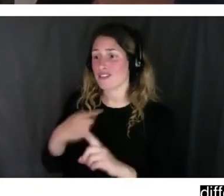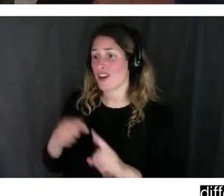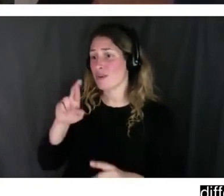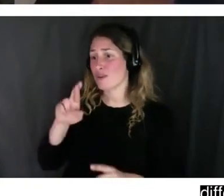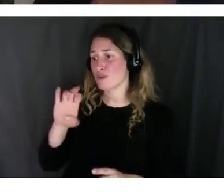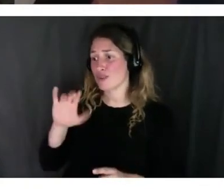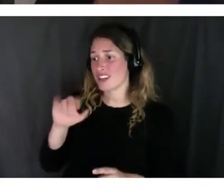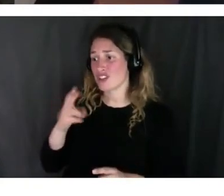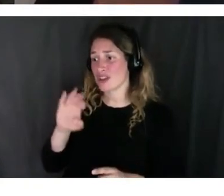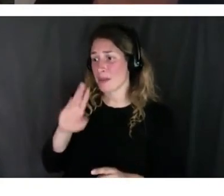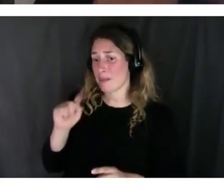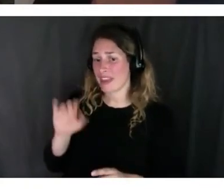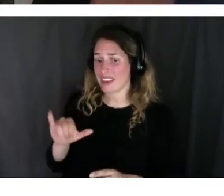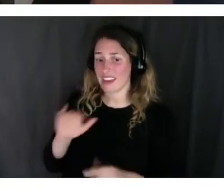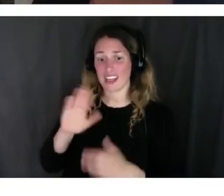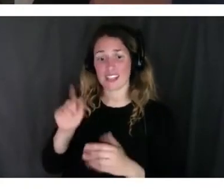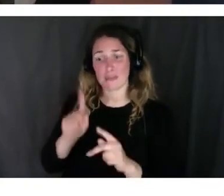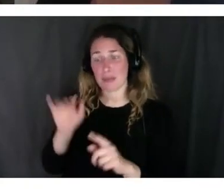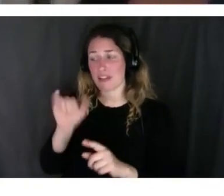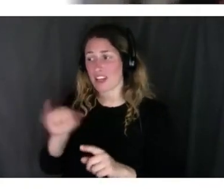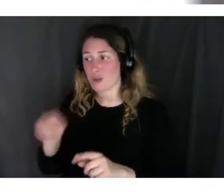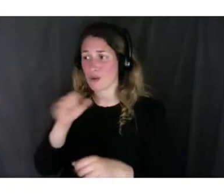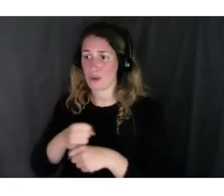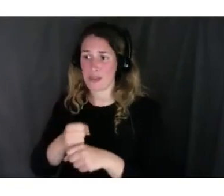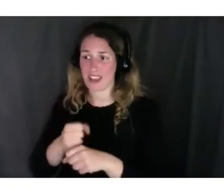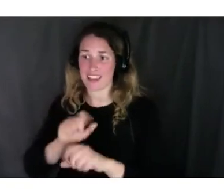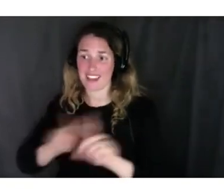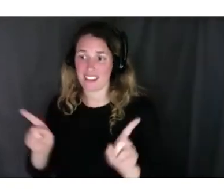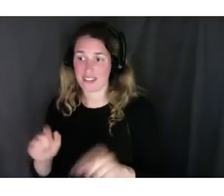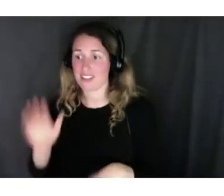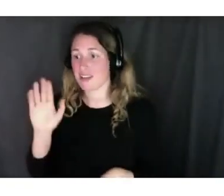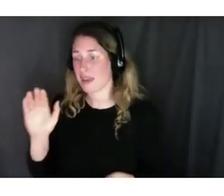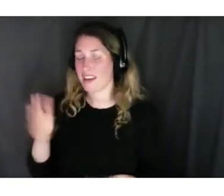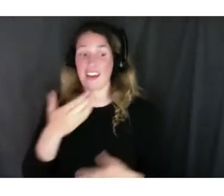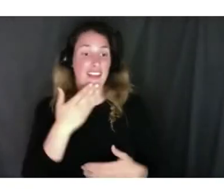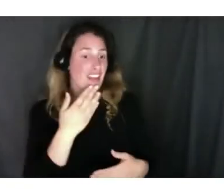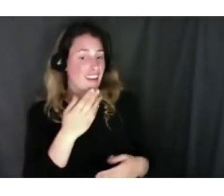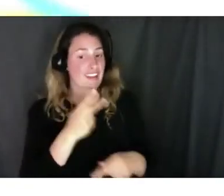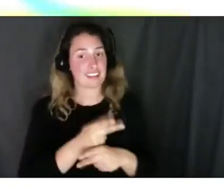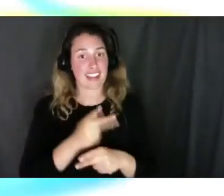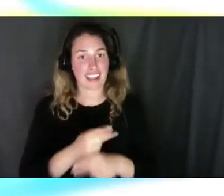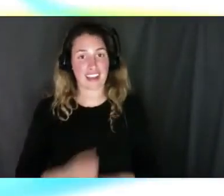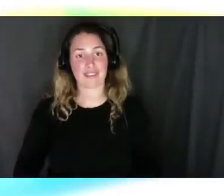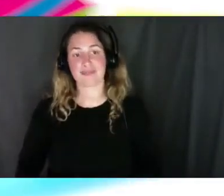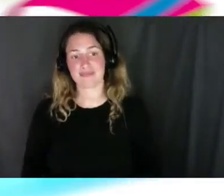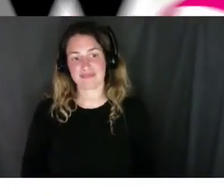So bye for now. Take care. Bye now.